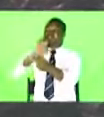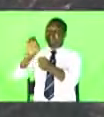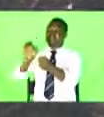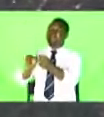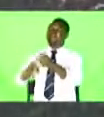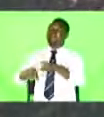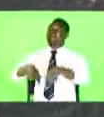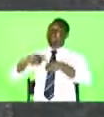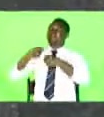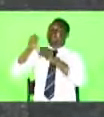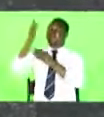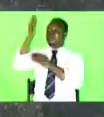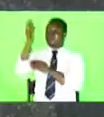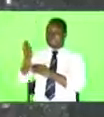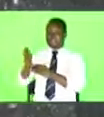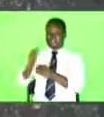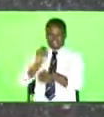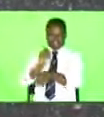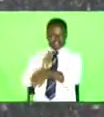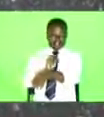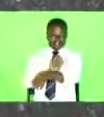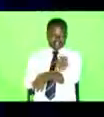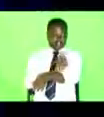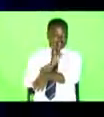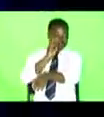his wounds for me shall